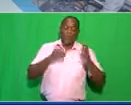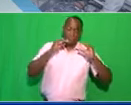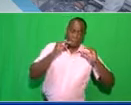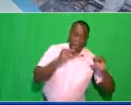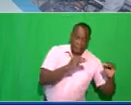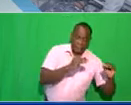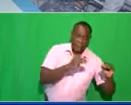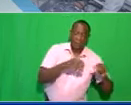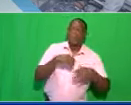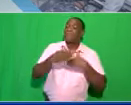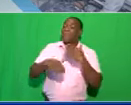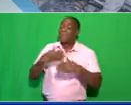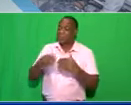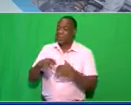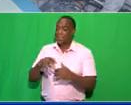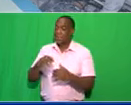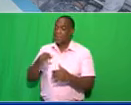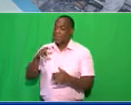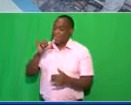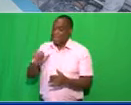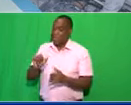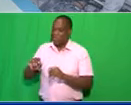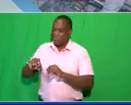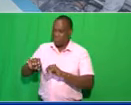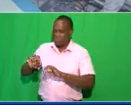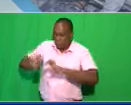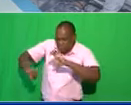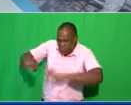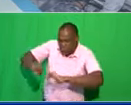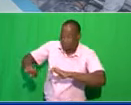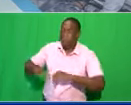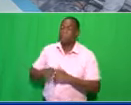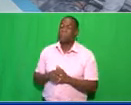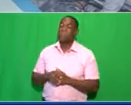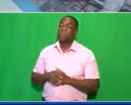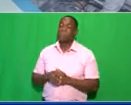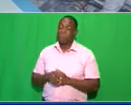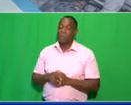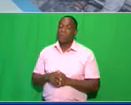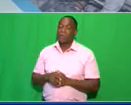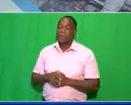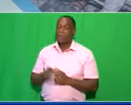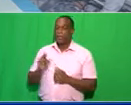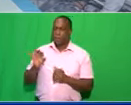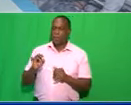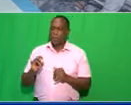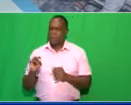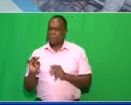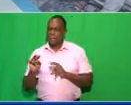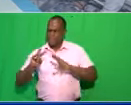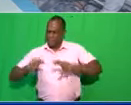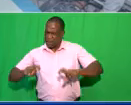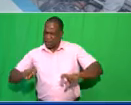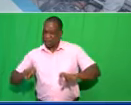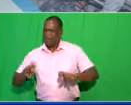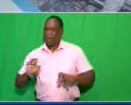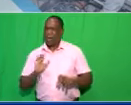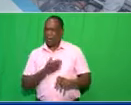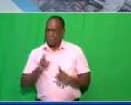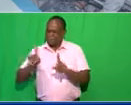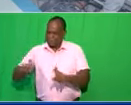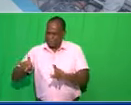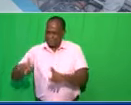the examinations that we have and that we put our children through as standardized tests, if these things are not being assessed